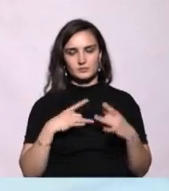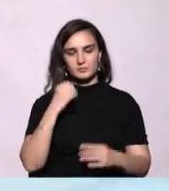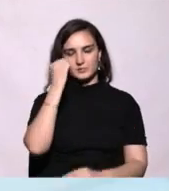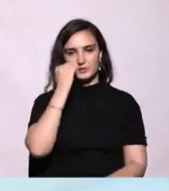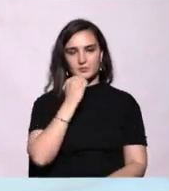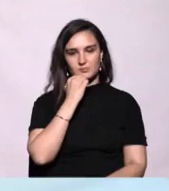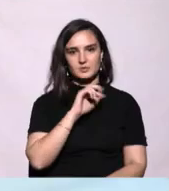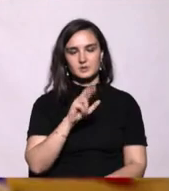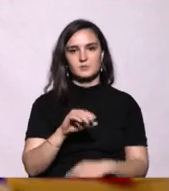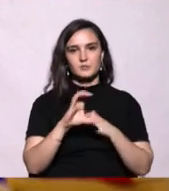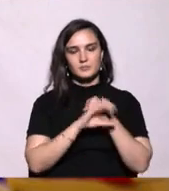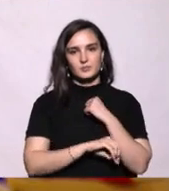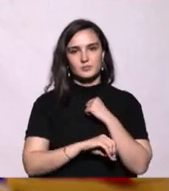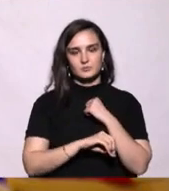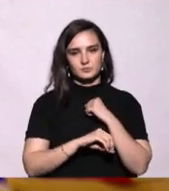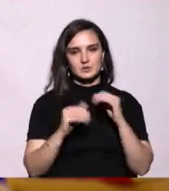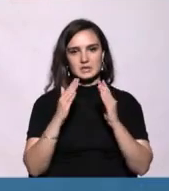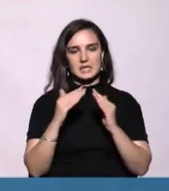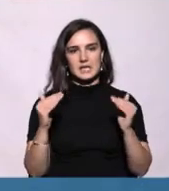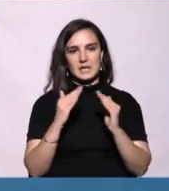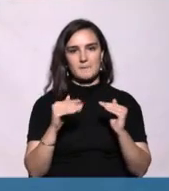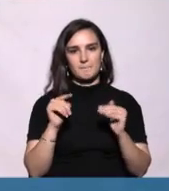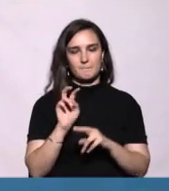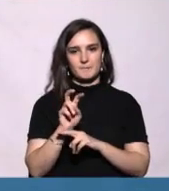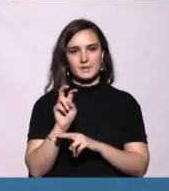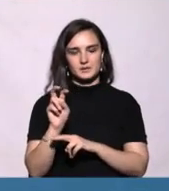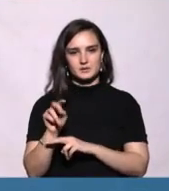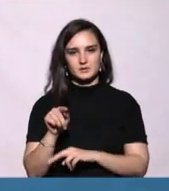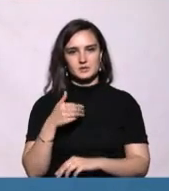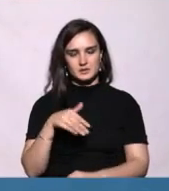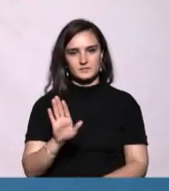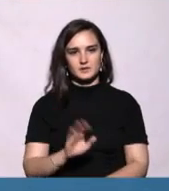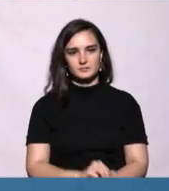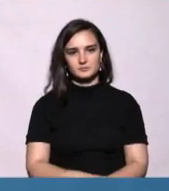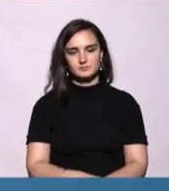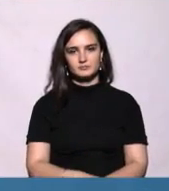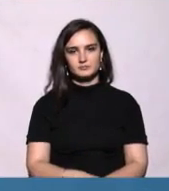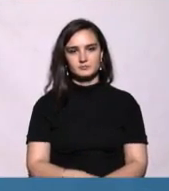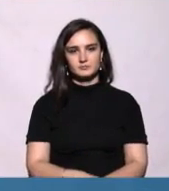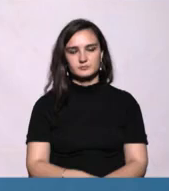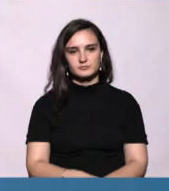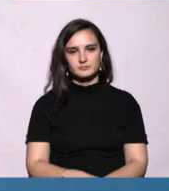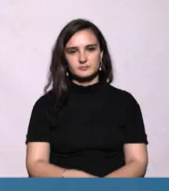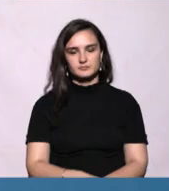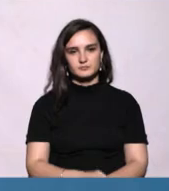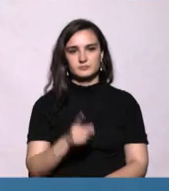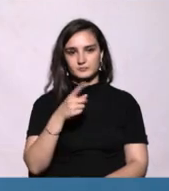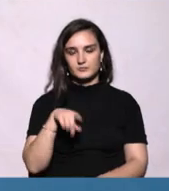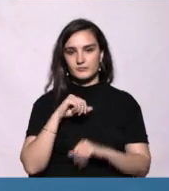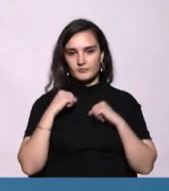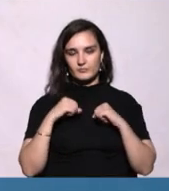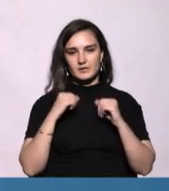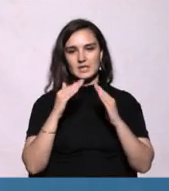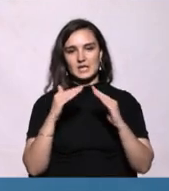much. And lastly is go camping. The bolus camping zetsasla. And I know you try to go